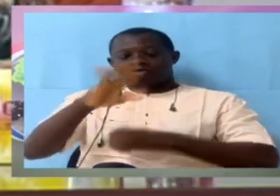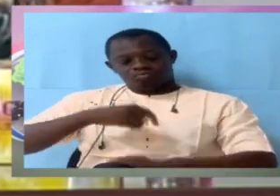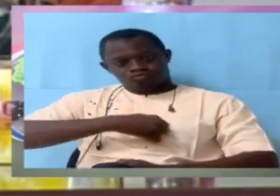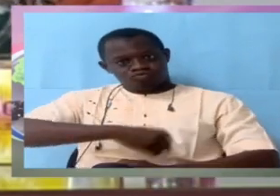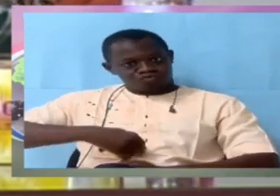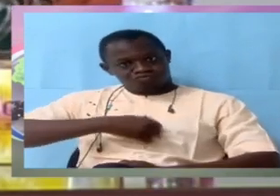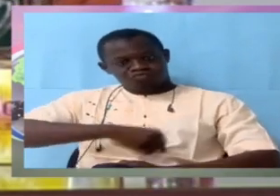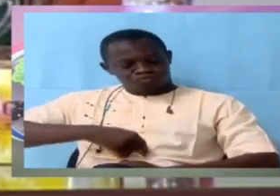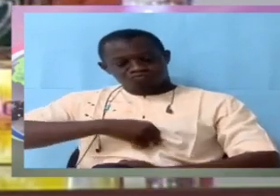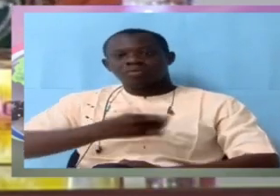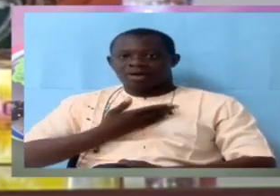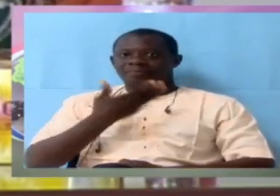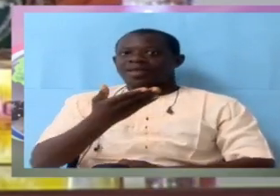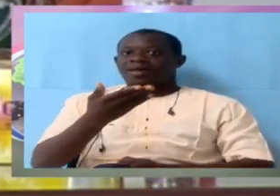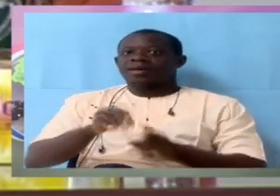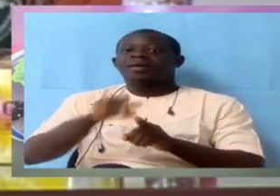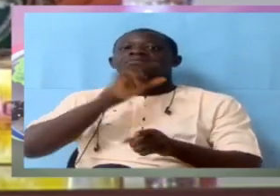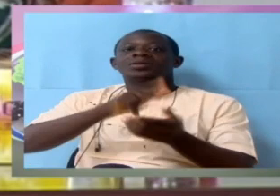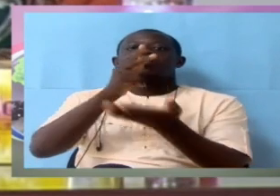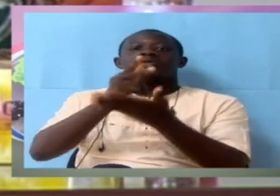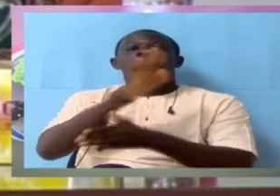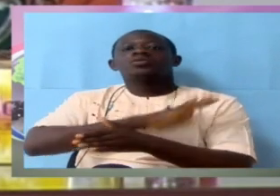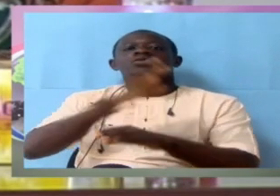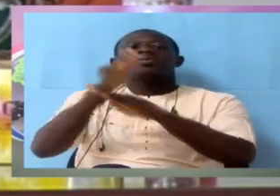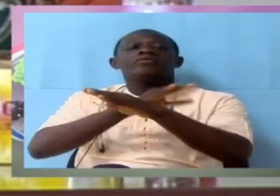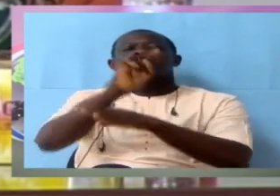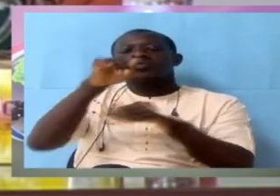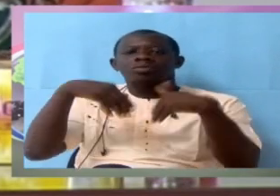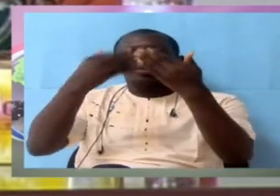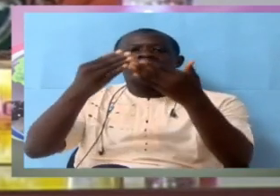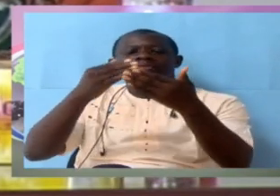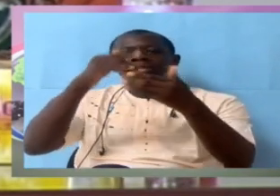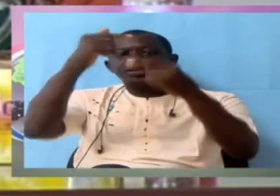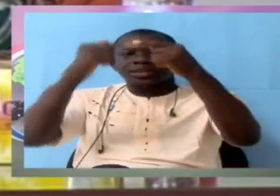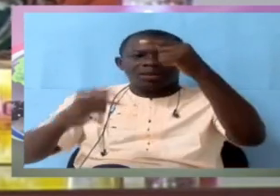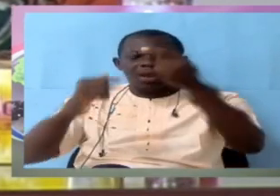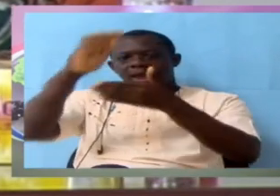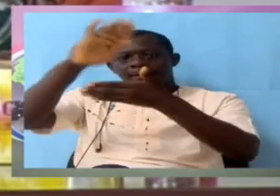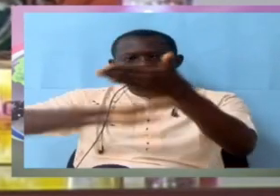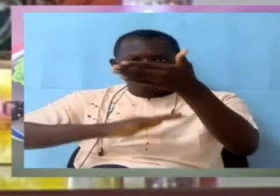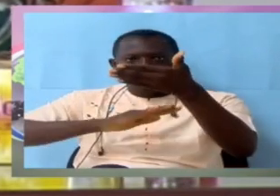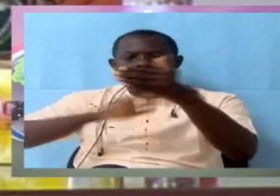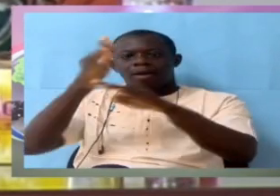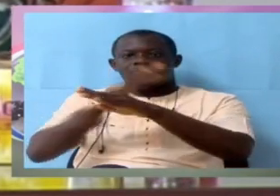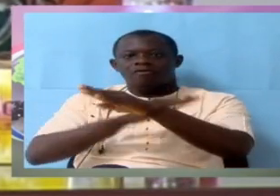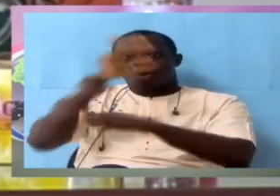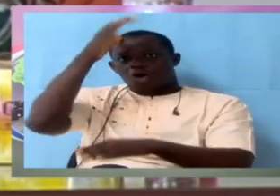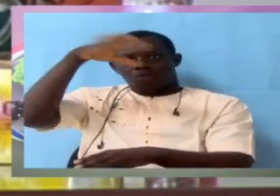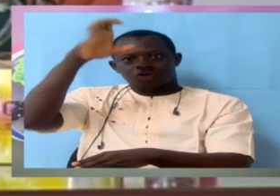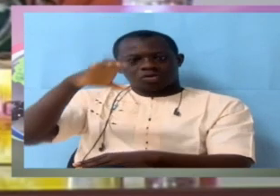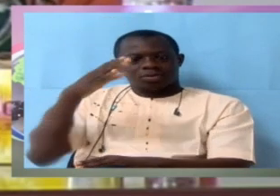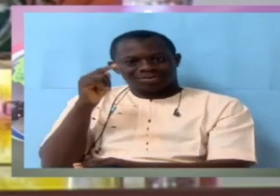Mr. Witness, also during your giving of your statement before this commission, you